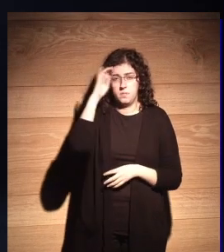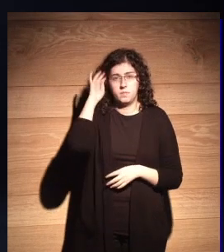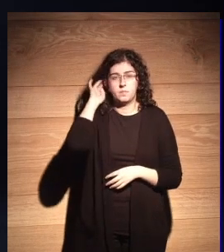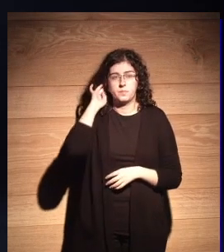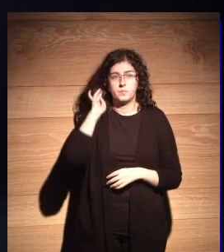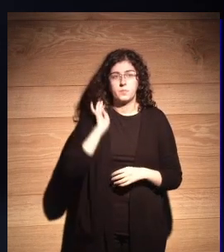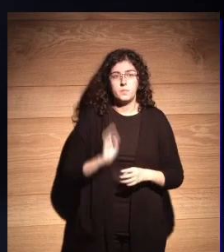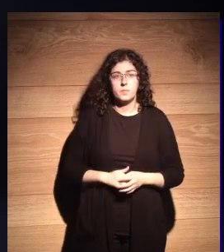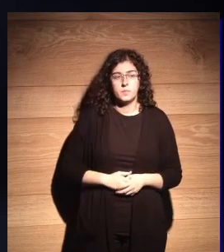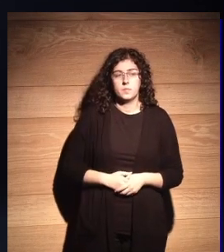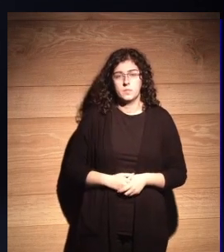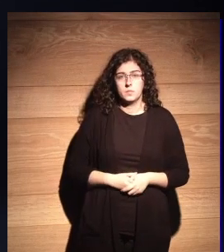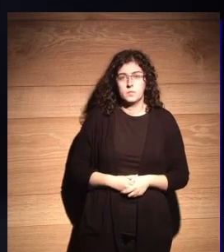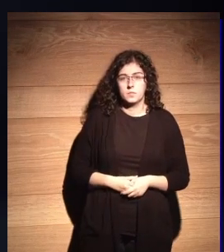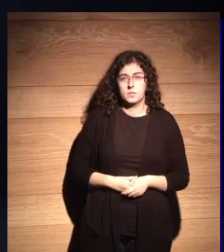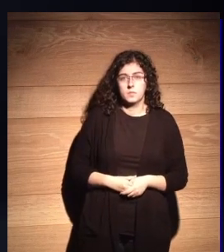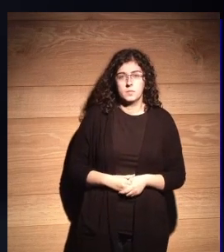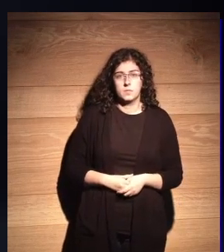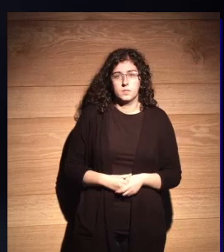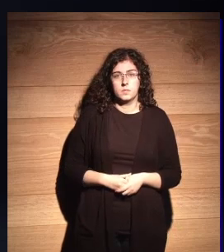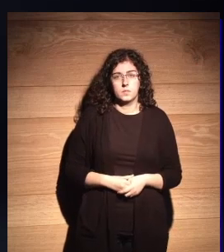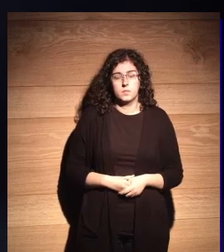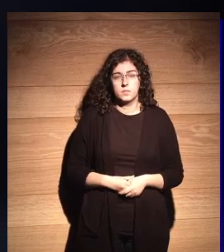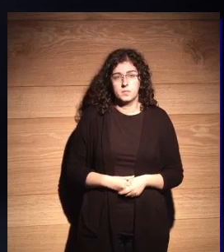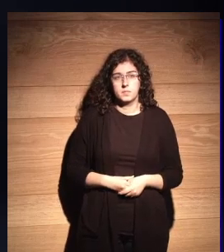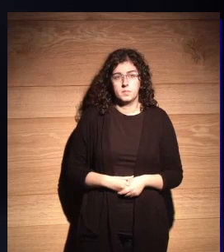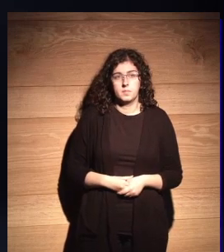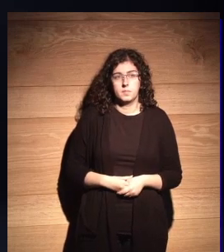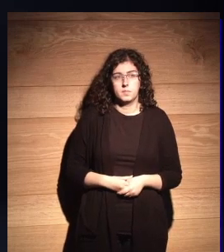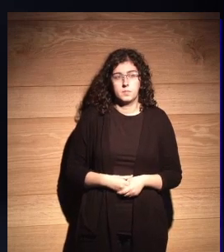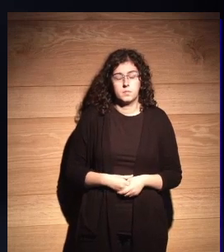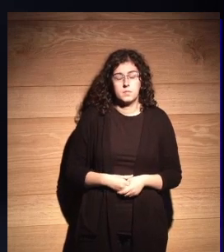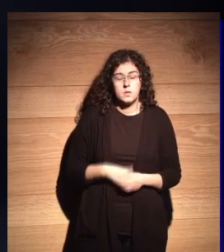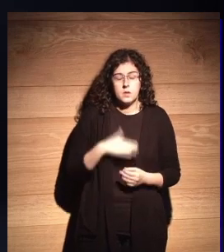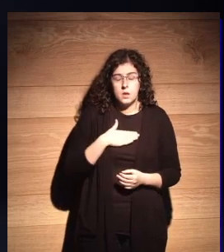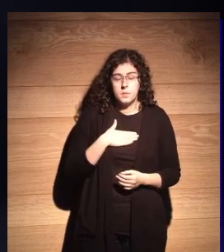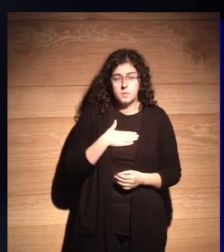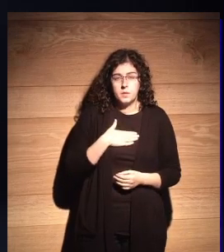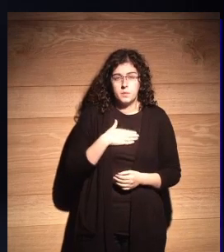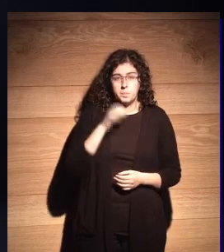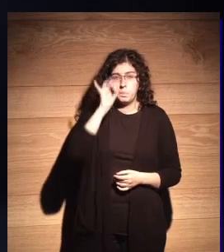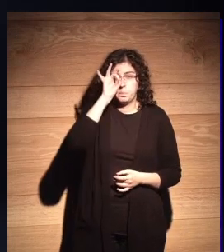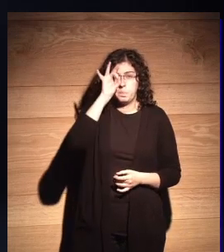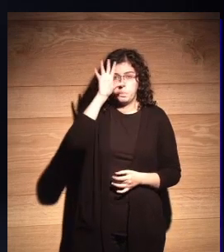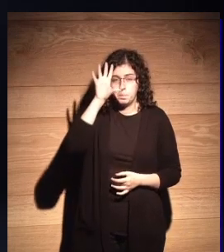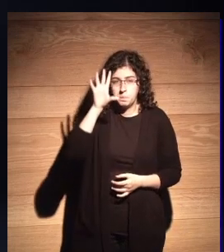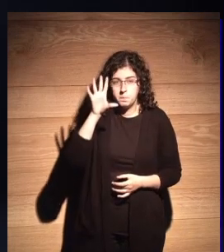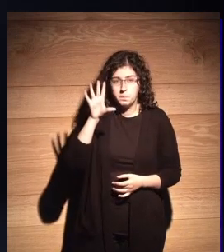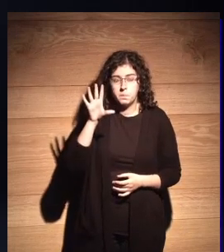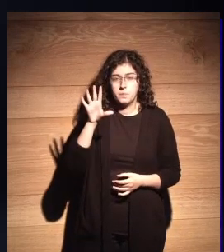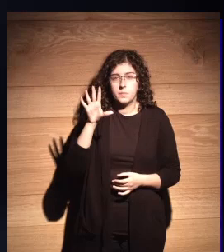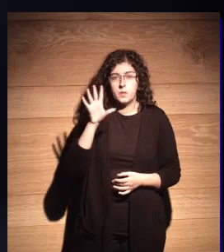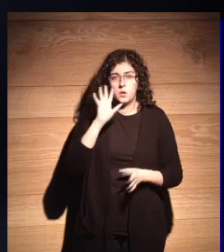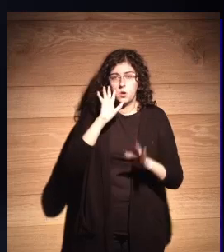I was really very impressed with the ease, the logic of the buttons